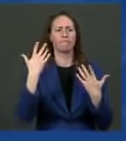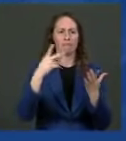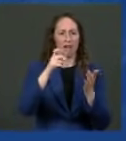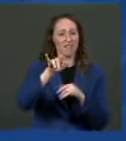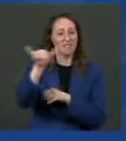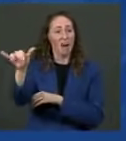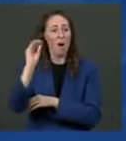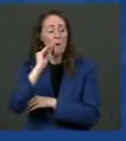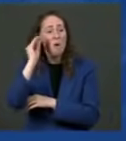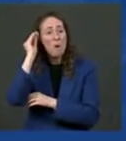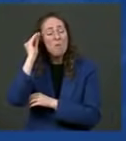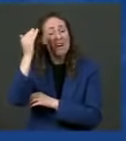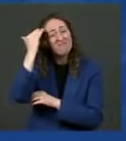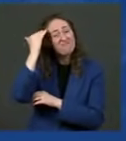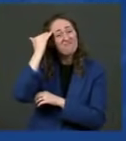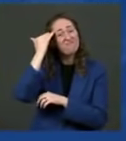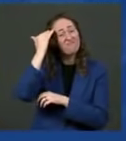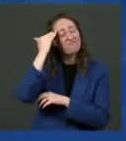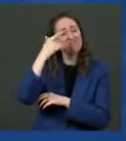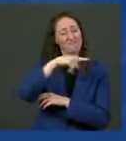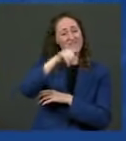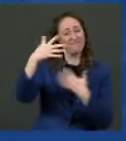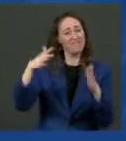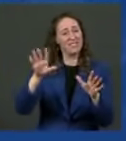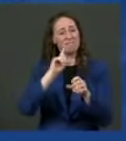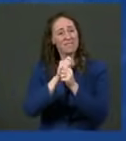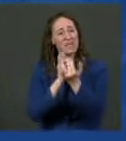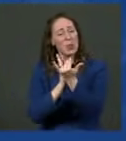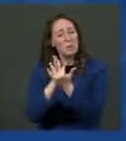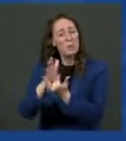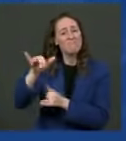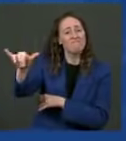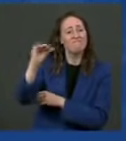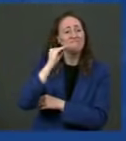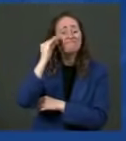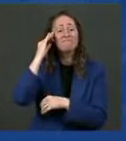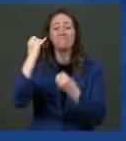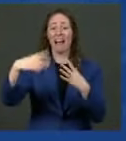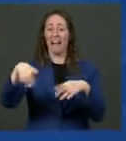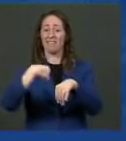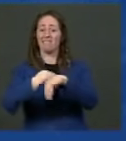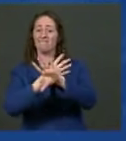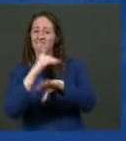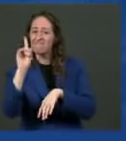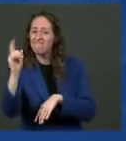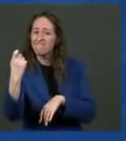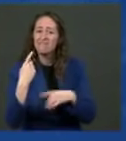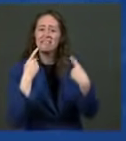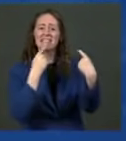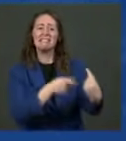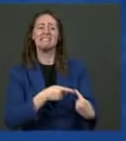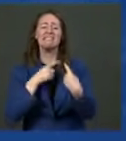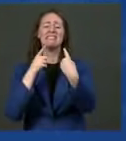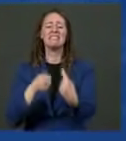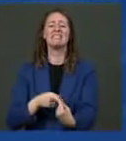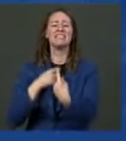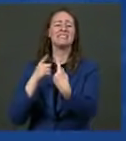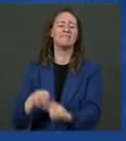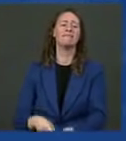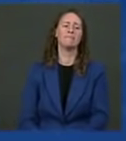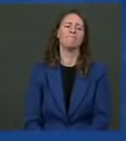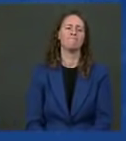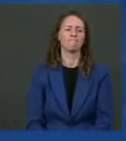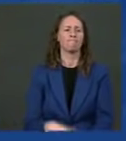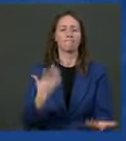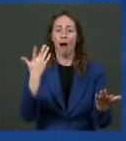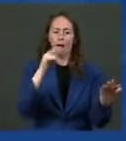home. But so many of them didn't have access to the internet, didn't have access to, I mean, didn't have the equipment,